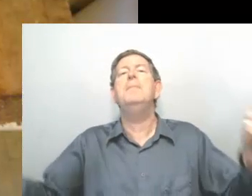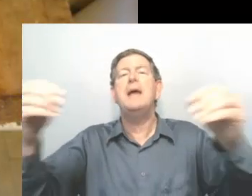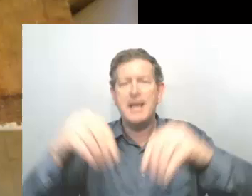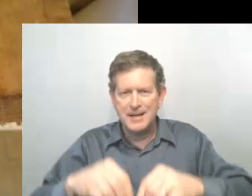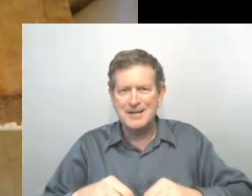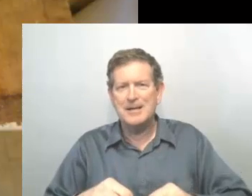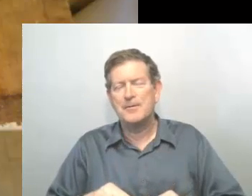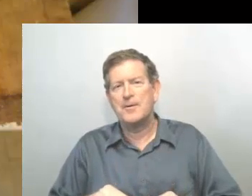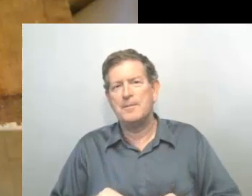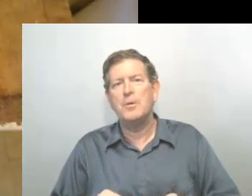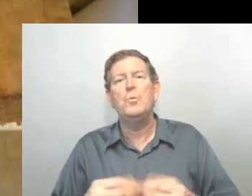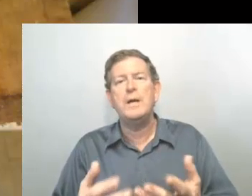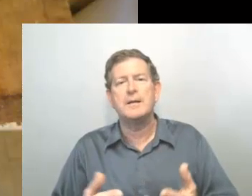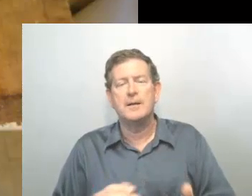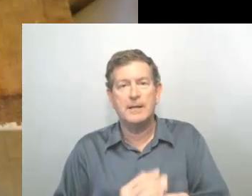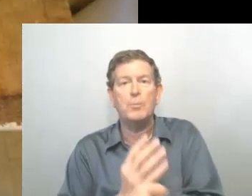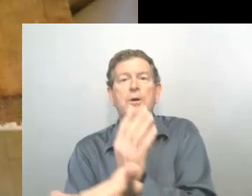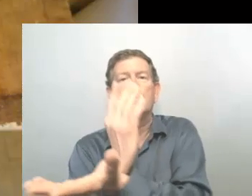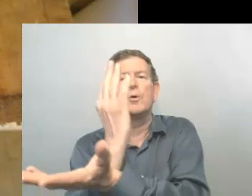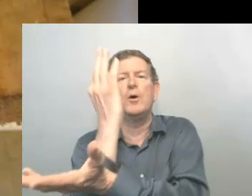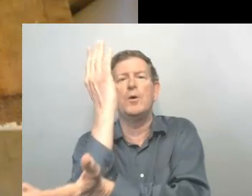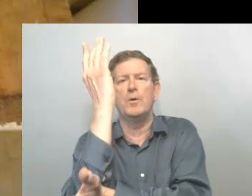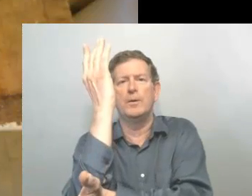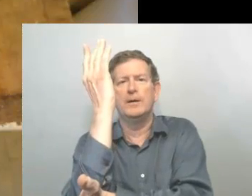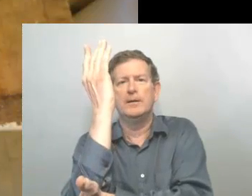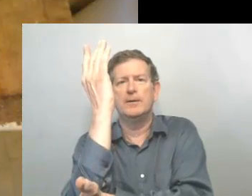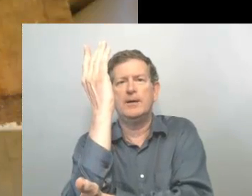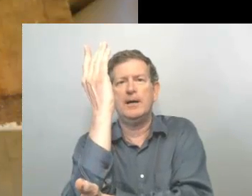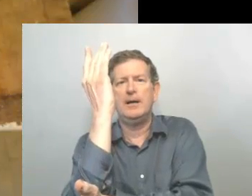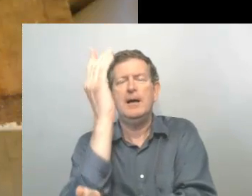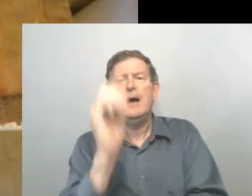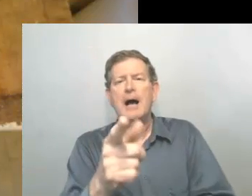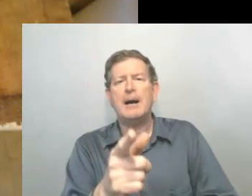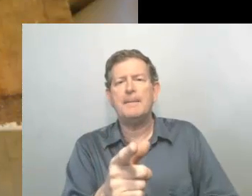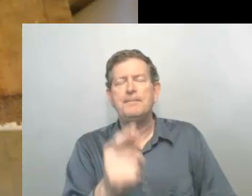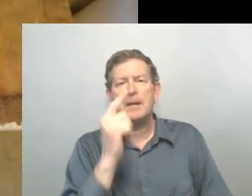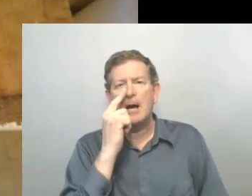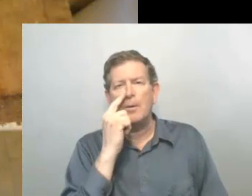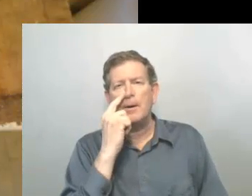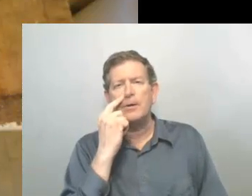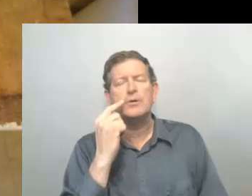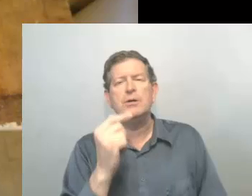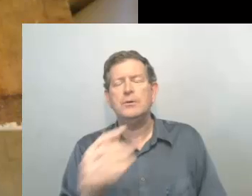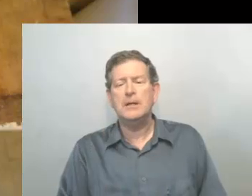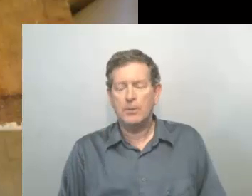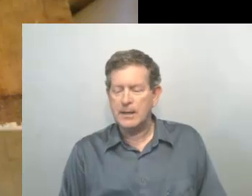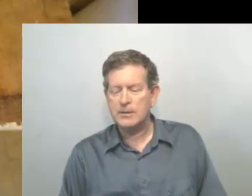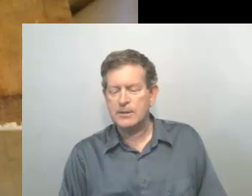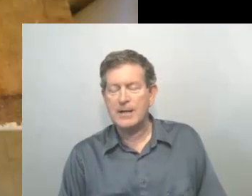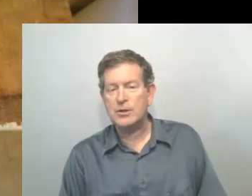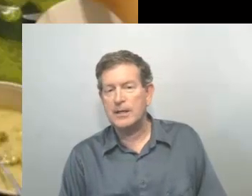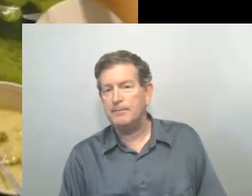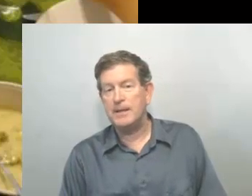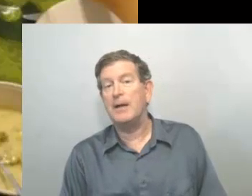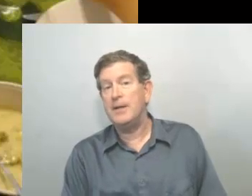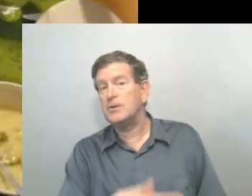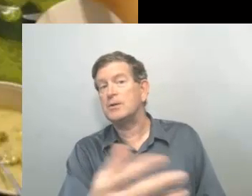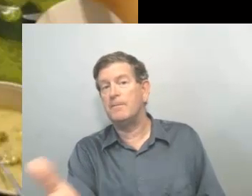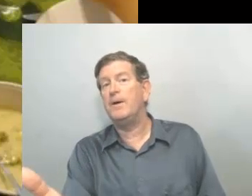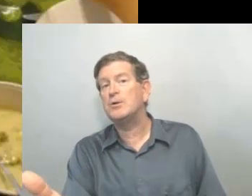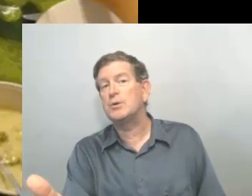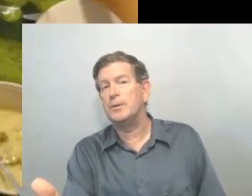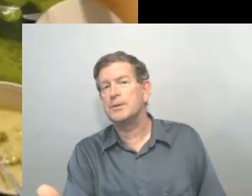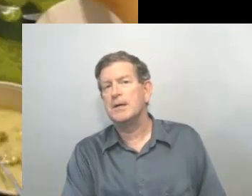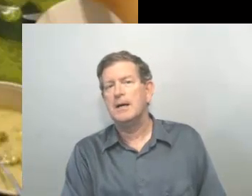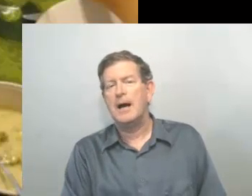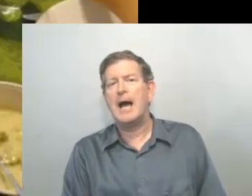I make from the wheat that we grow. Okay? How about you? Well, here's actually, and these are